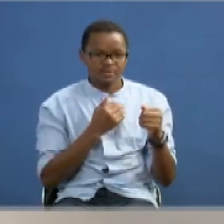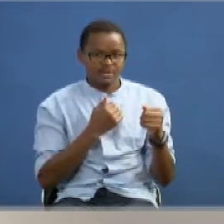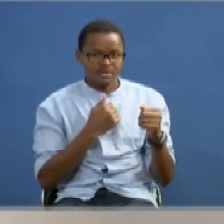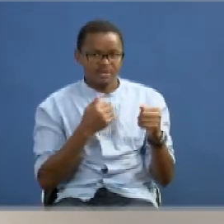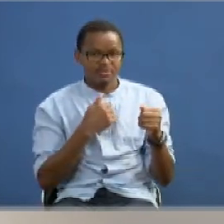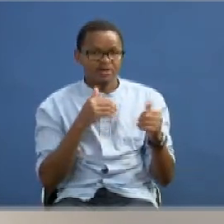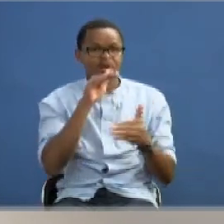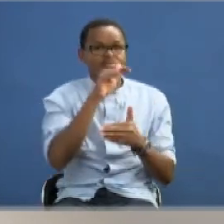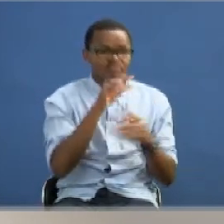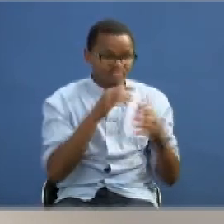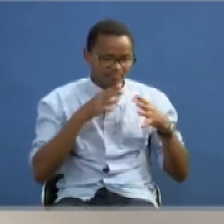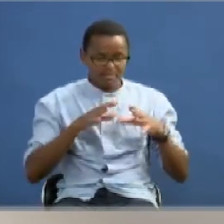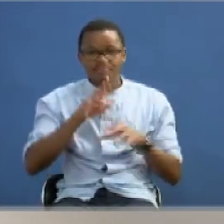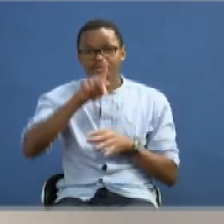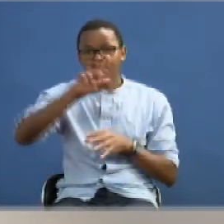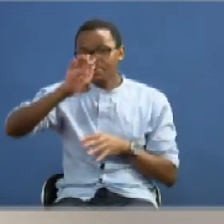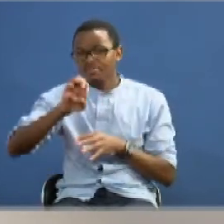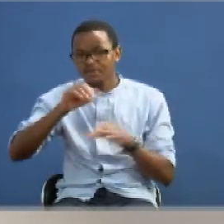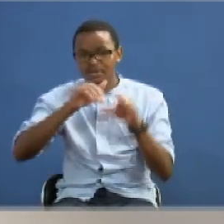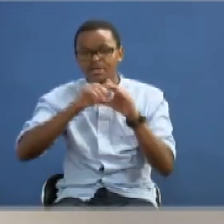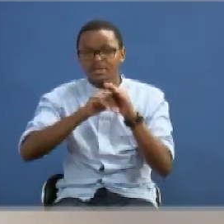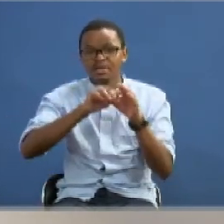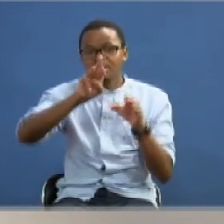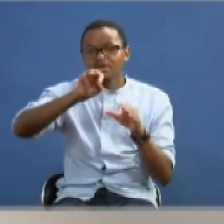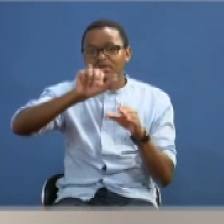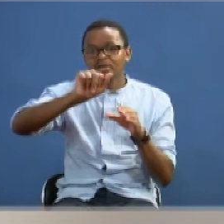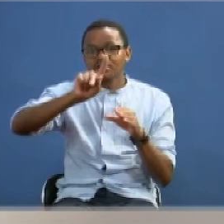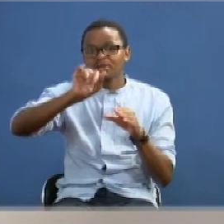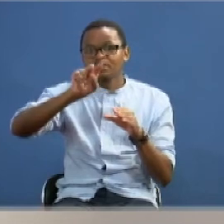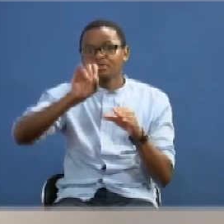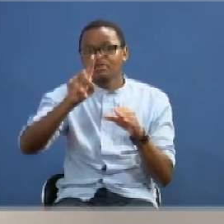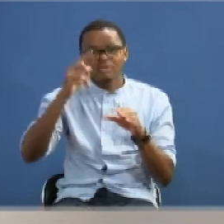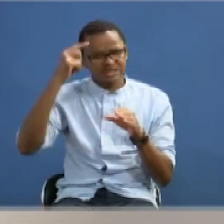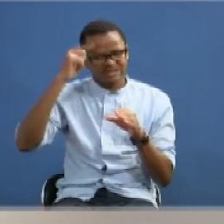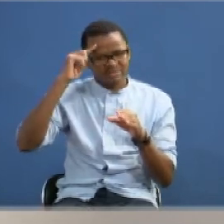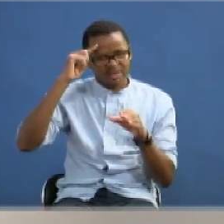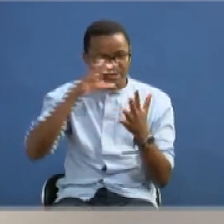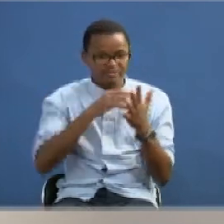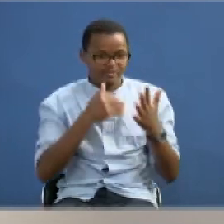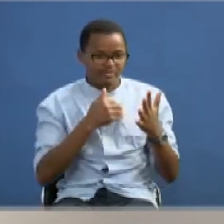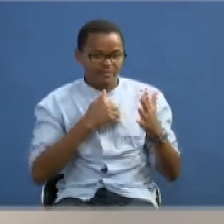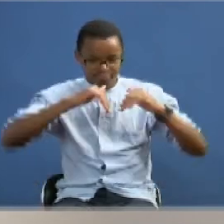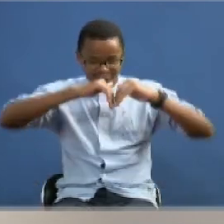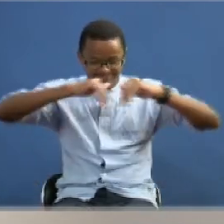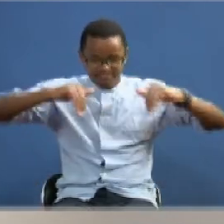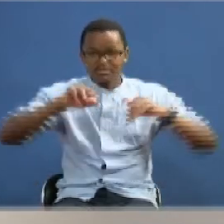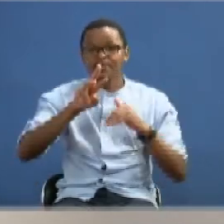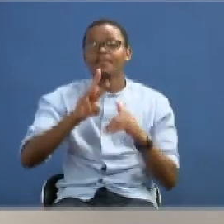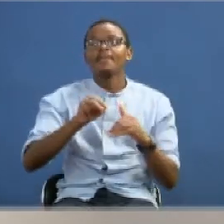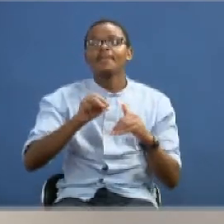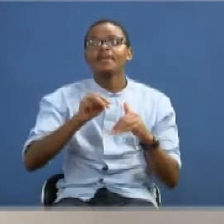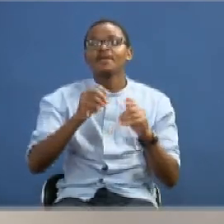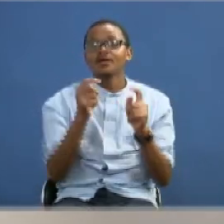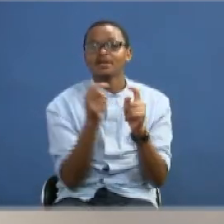have required use of PPEs even here in Makueni in, right, terms of those suspected cases. You, mm-hmm, have to isolate them, mm-hmm, because you treat